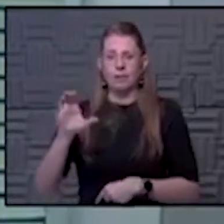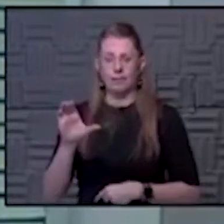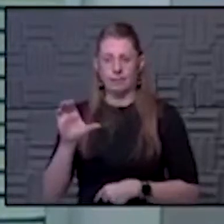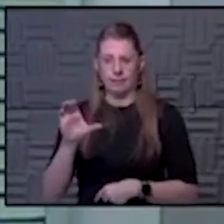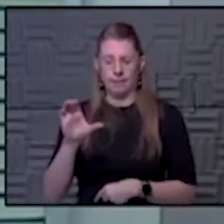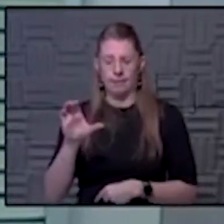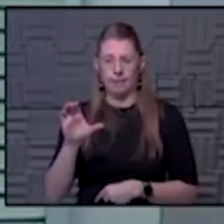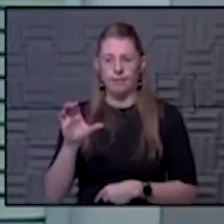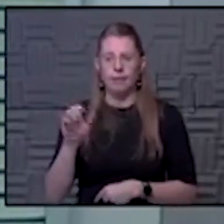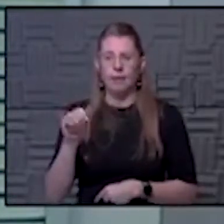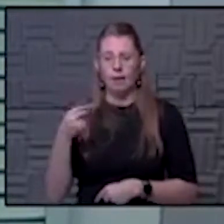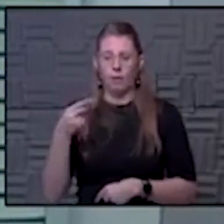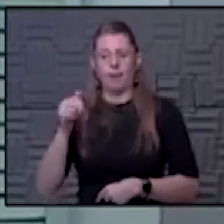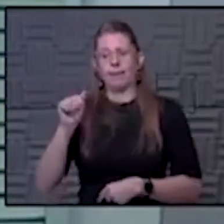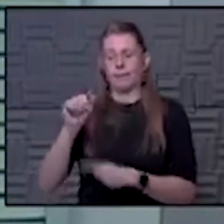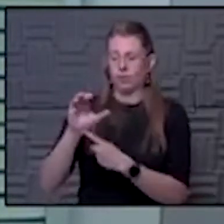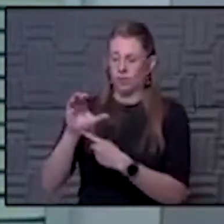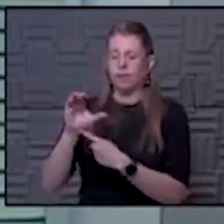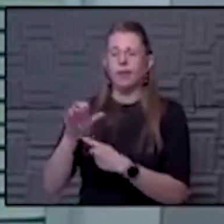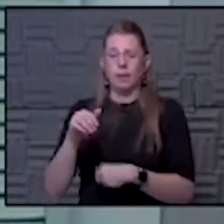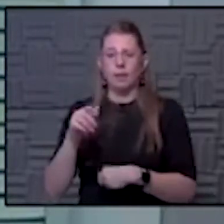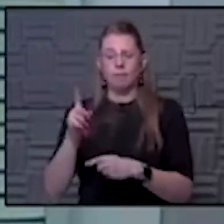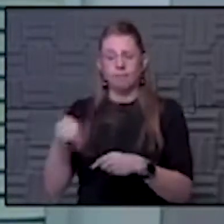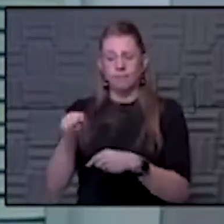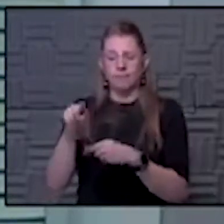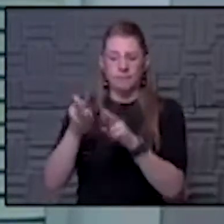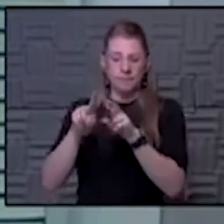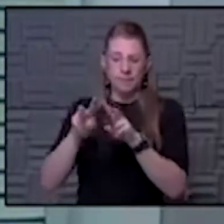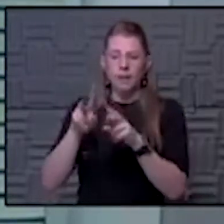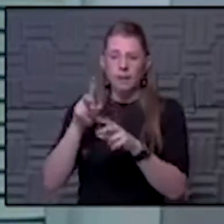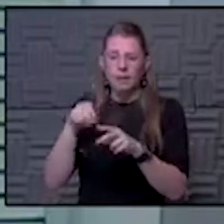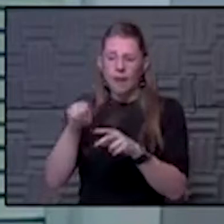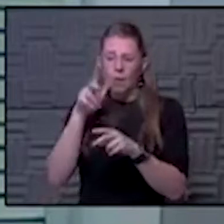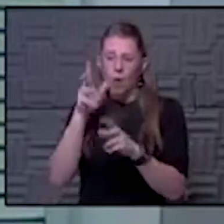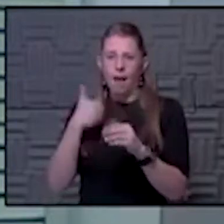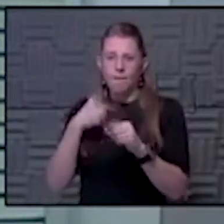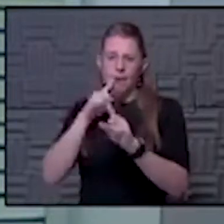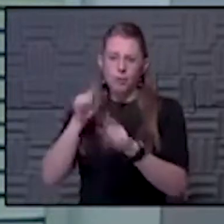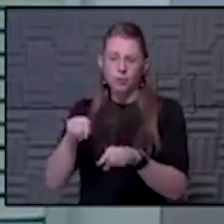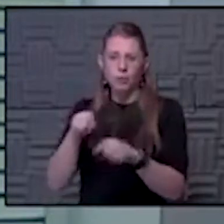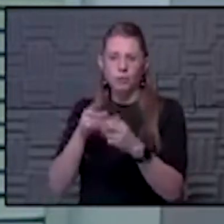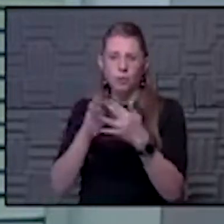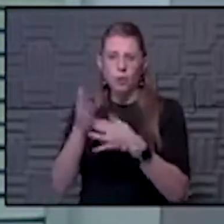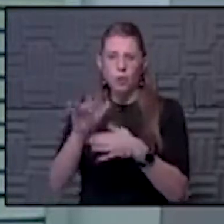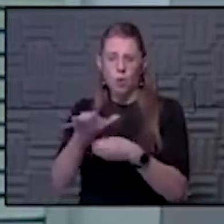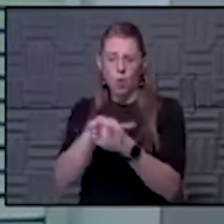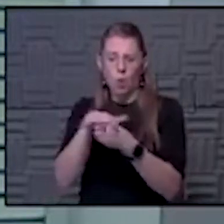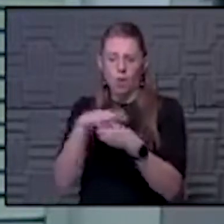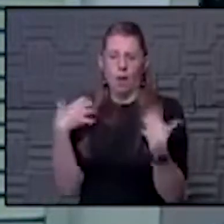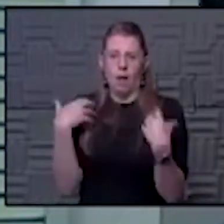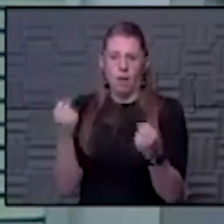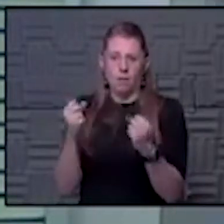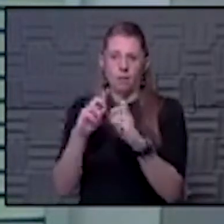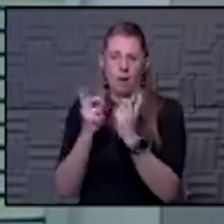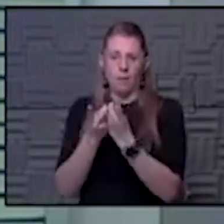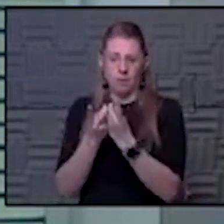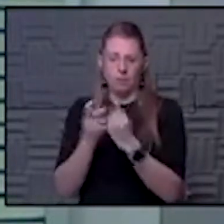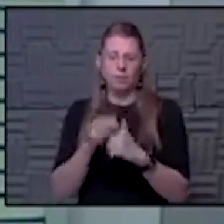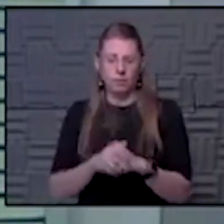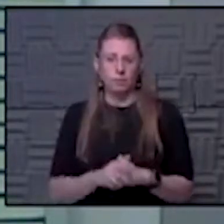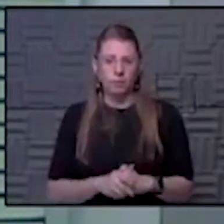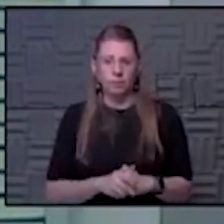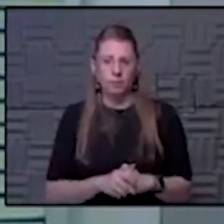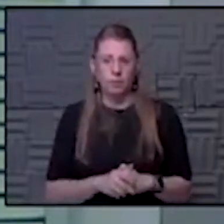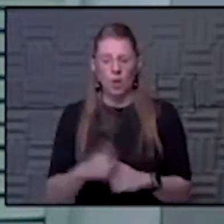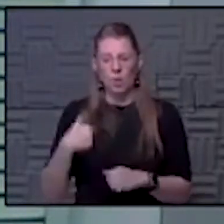are participating as we've described. So I would look for local answers through your local health departments, because they're the ones that we deal with most